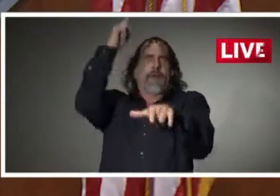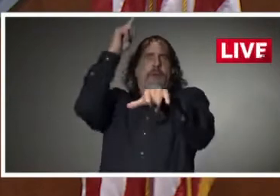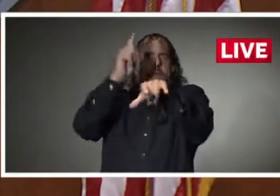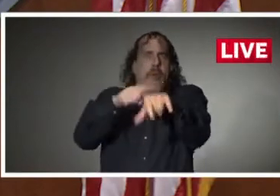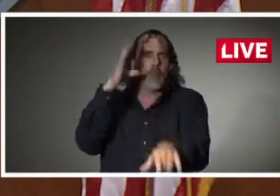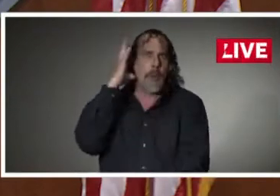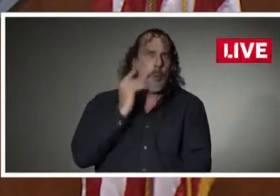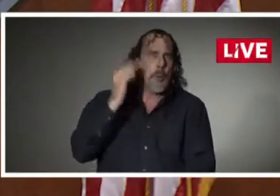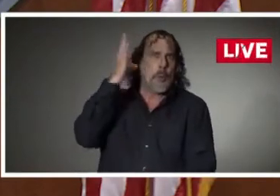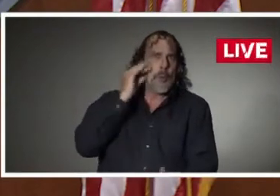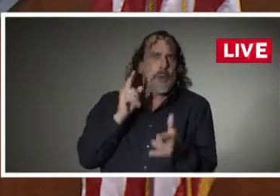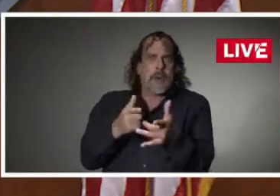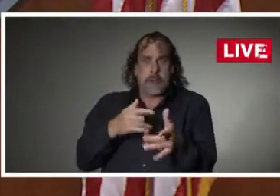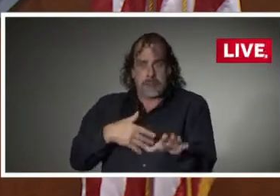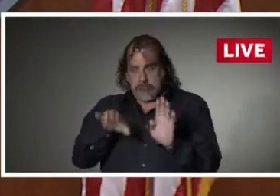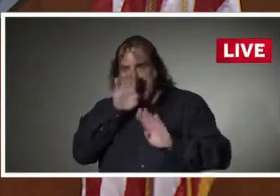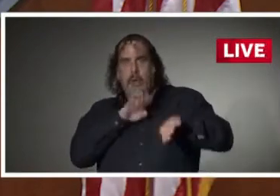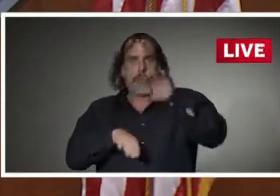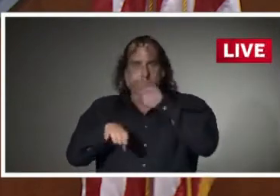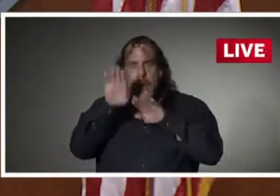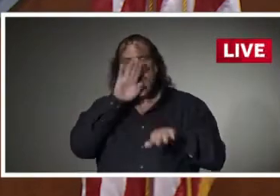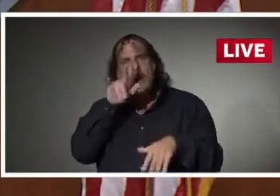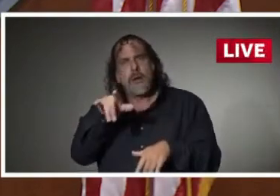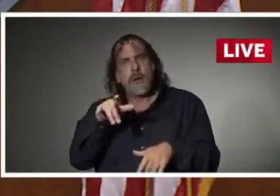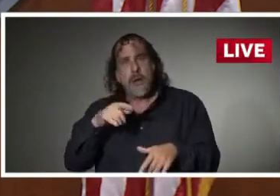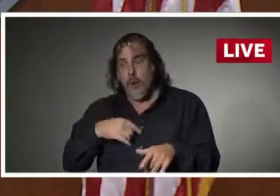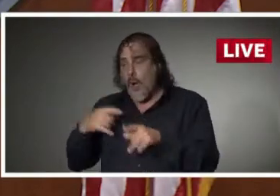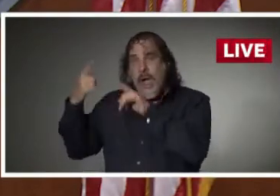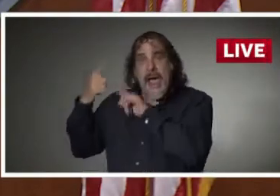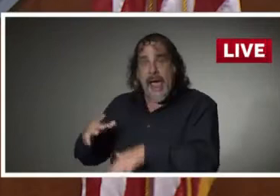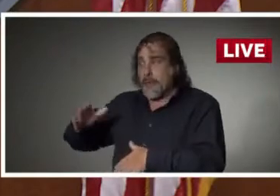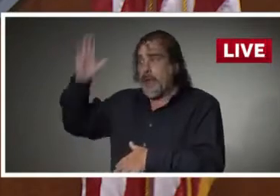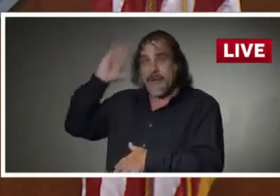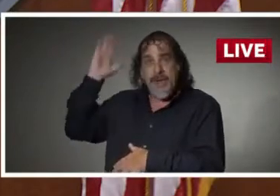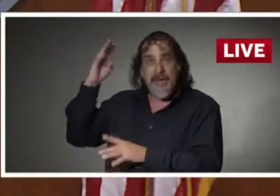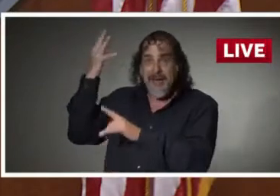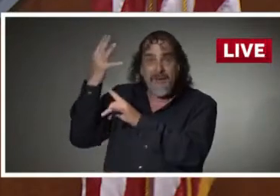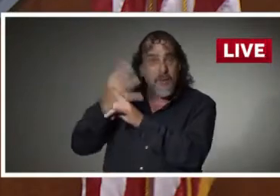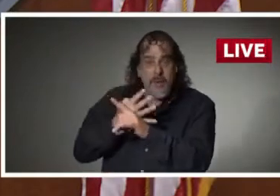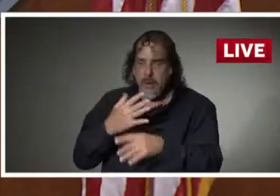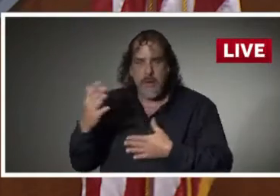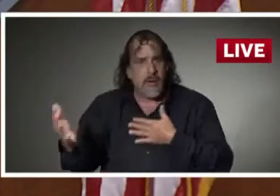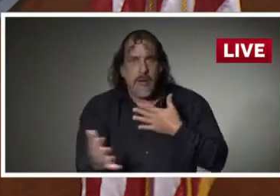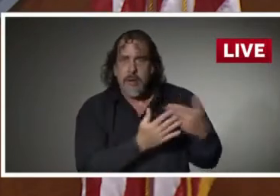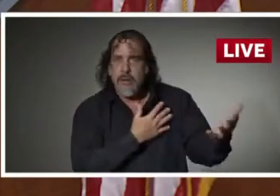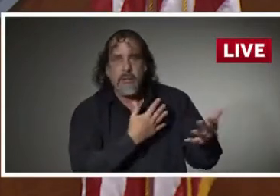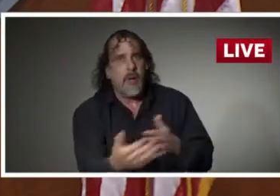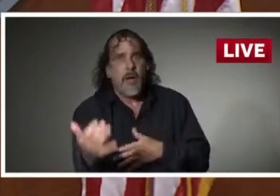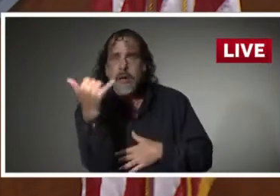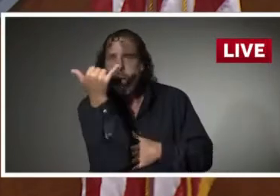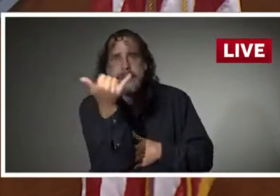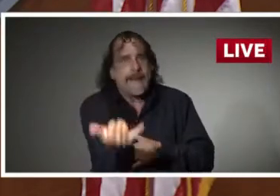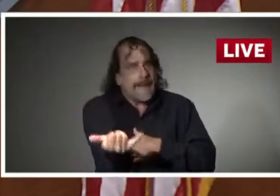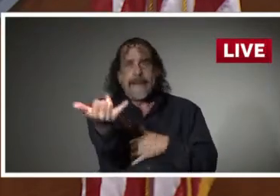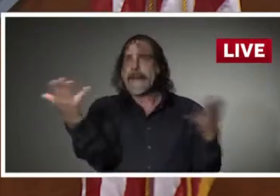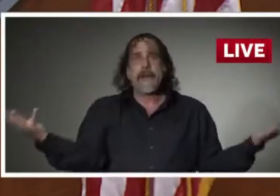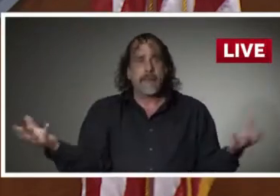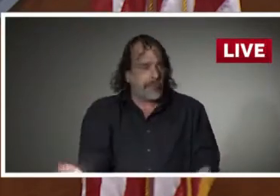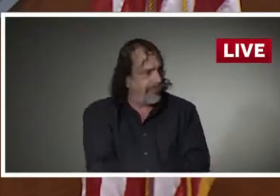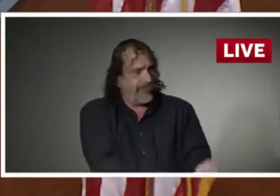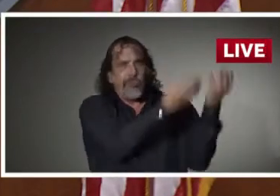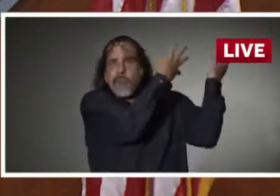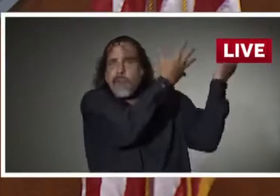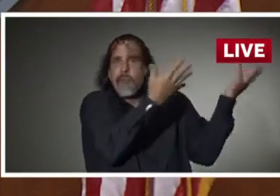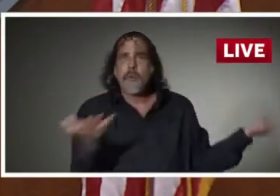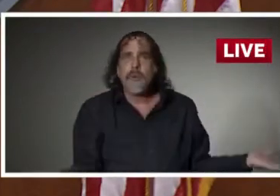frankly, as far as I'm concerned, what's happened in the past, what's happened in the last 4 months, does not matter. What we've got to focus on is